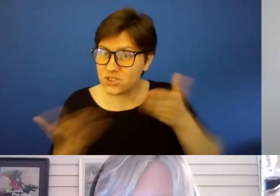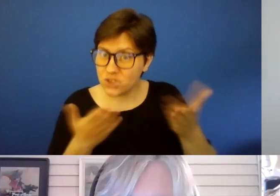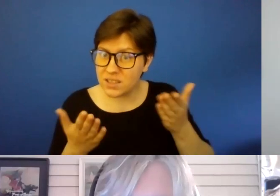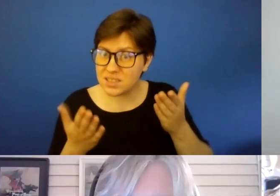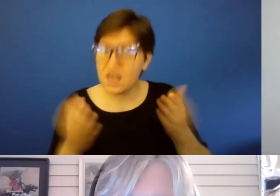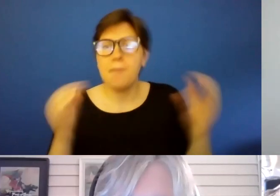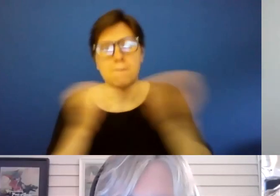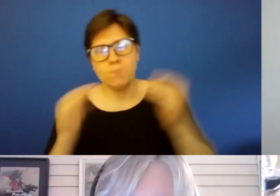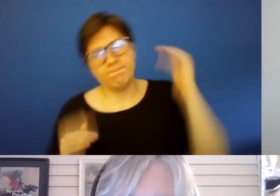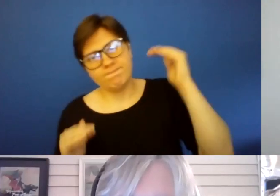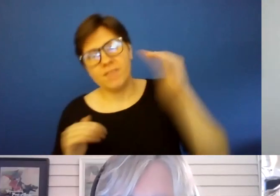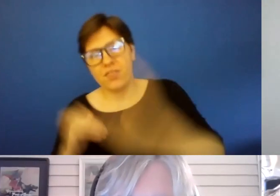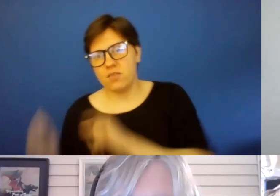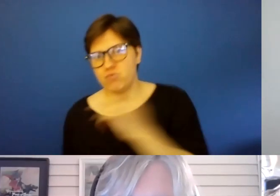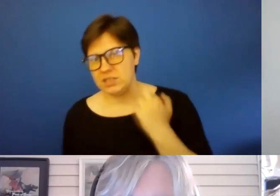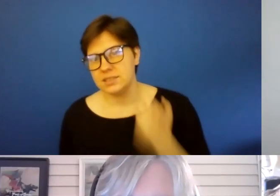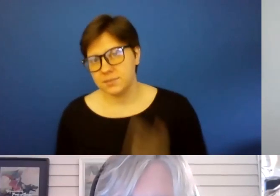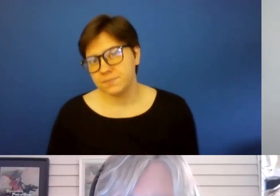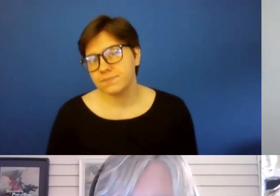risks.